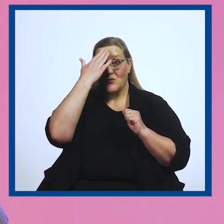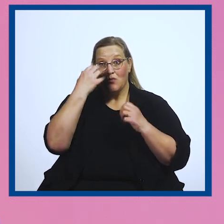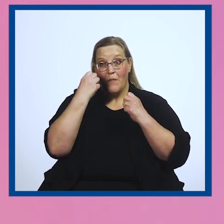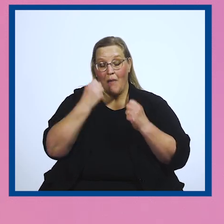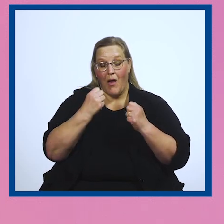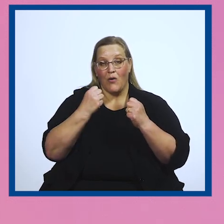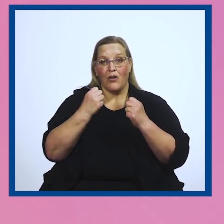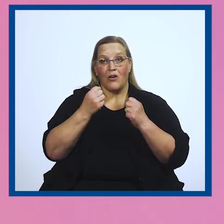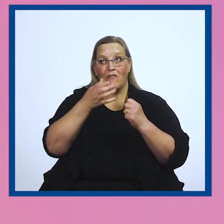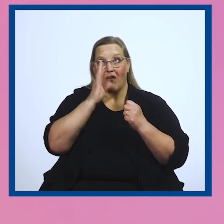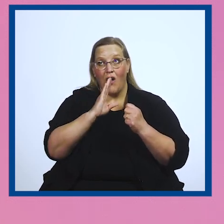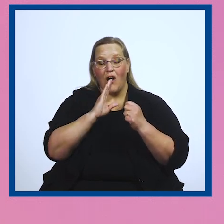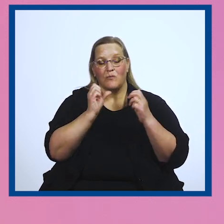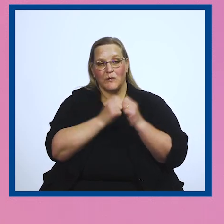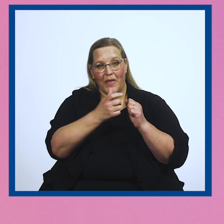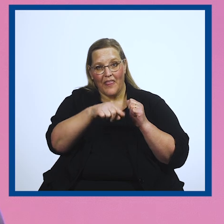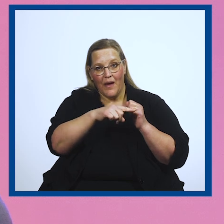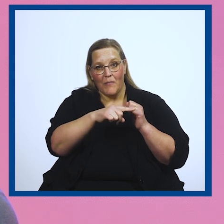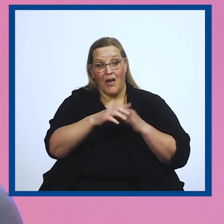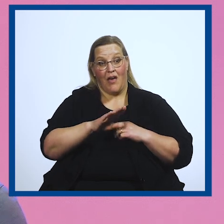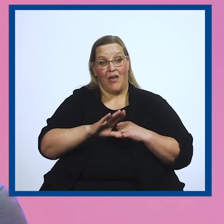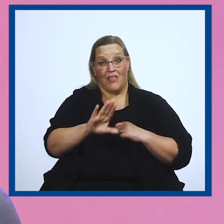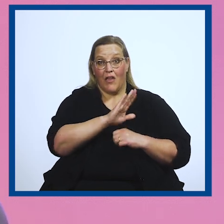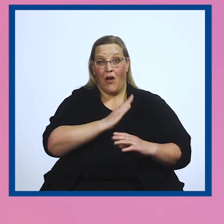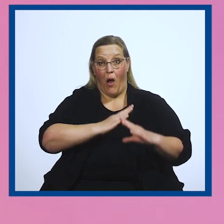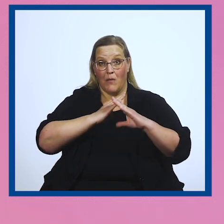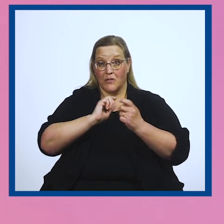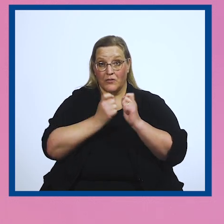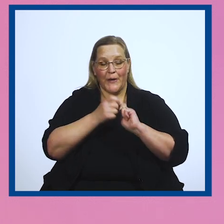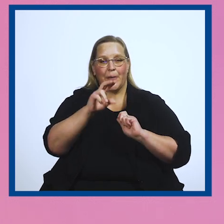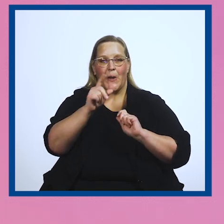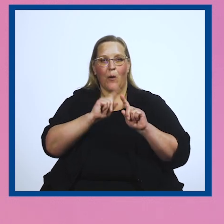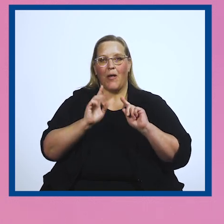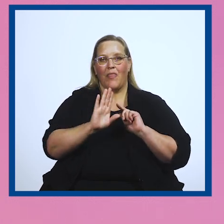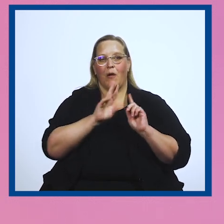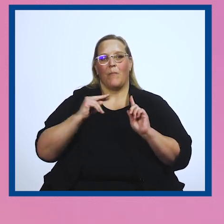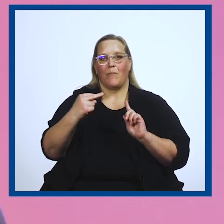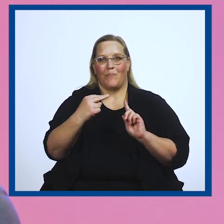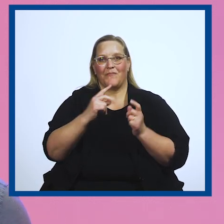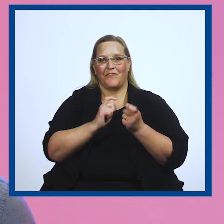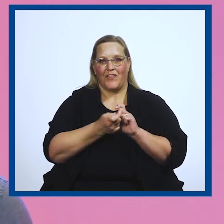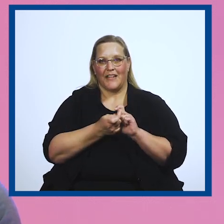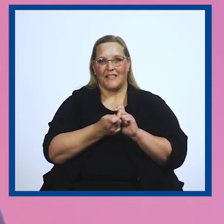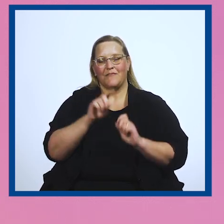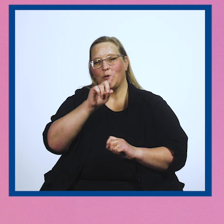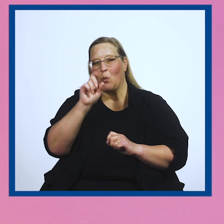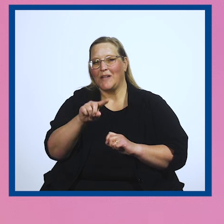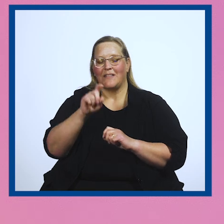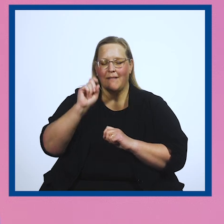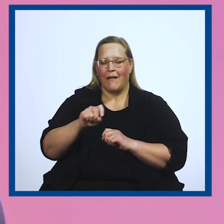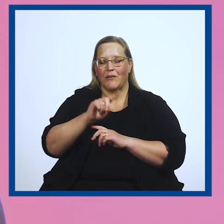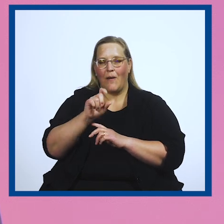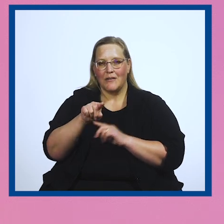strength of God himself was with them. Their obstacles had not changed, but their outlook had. I got this question for you, and I just got to ask